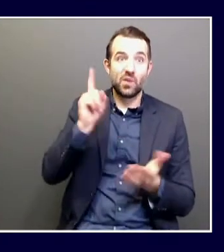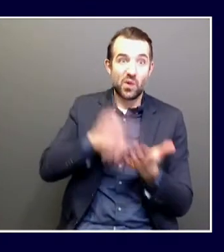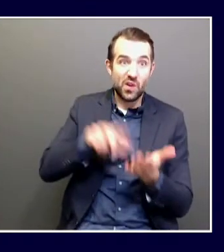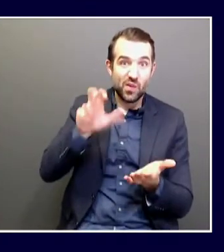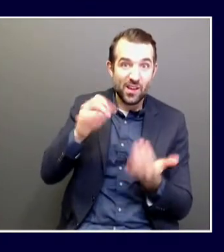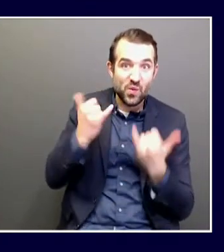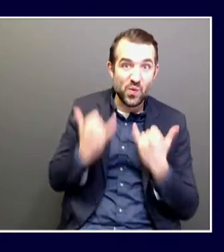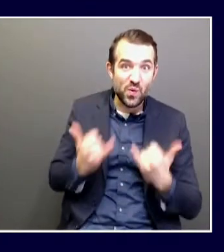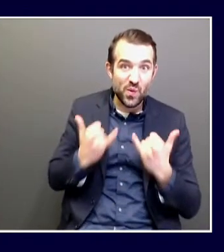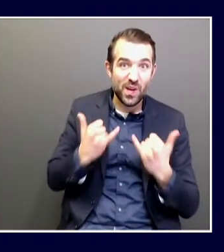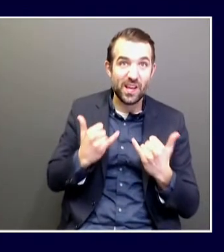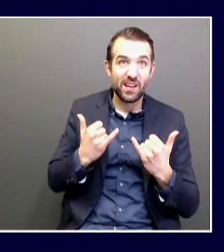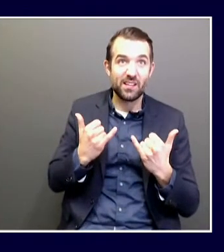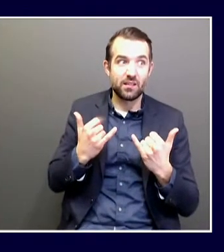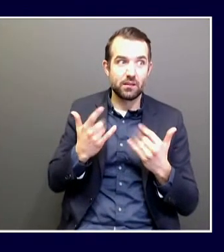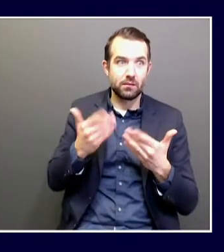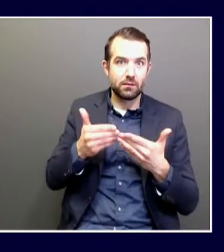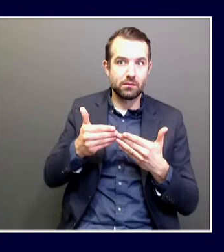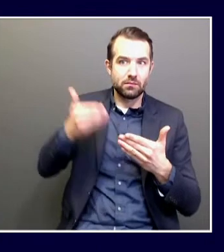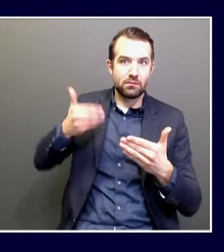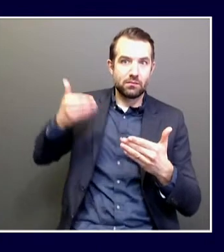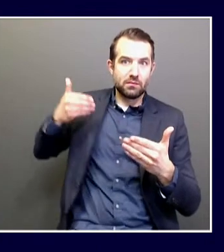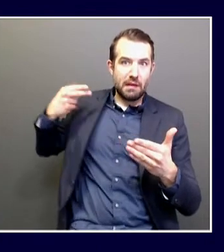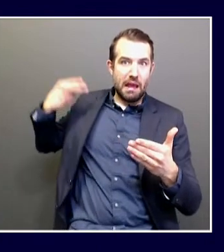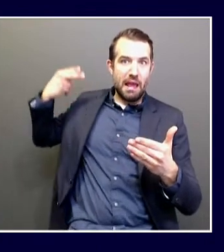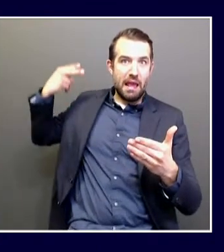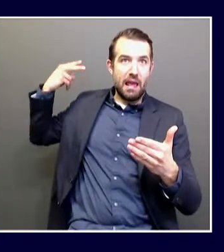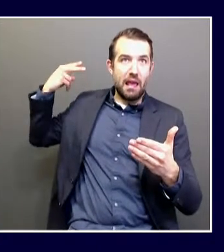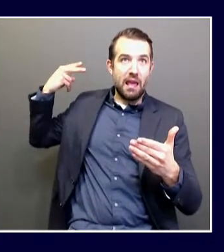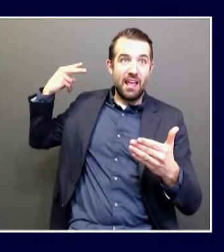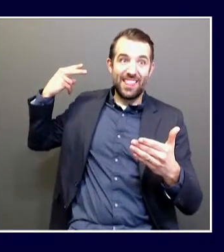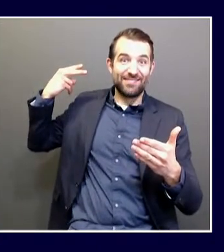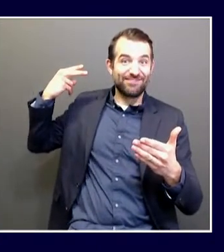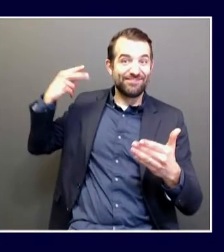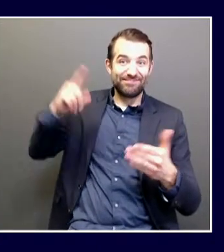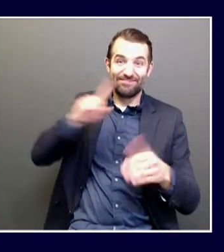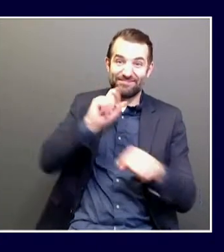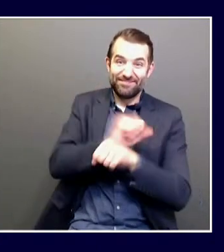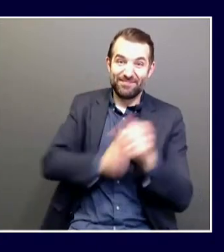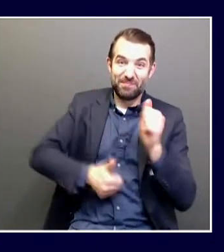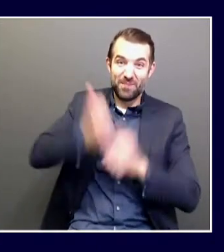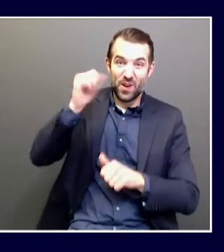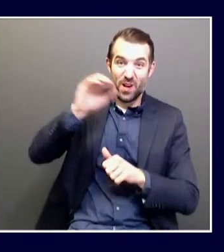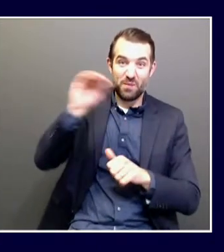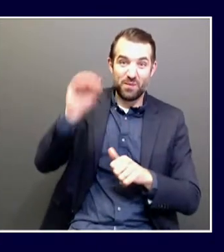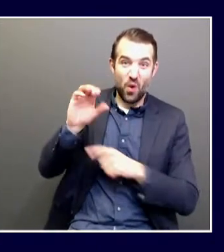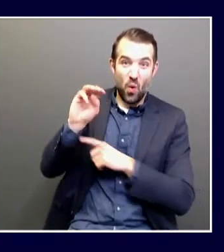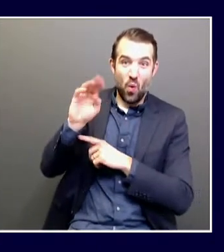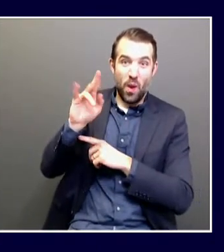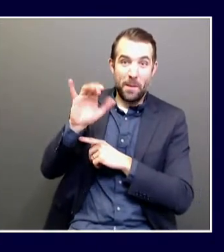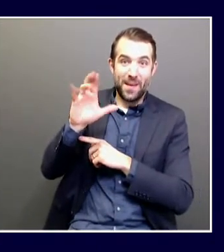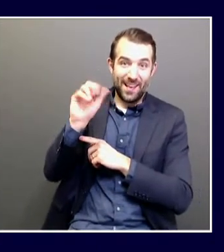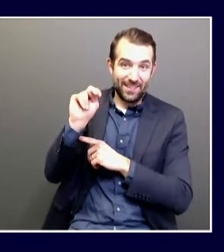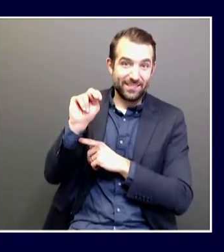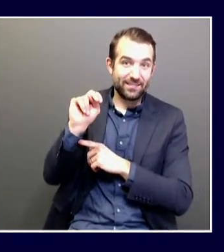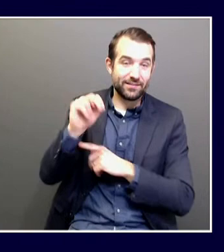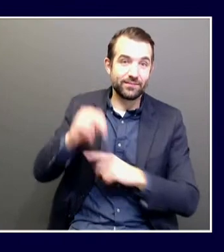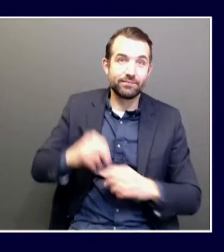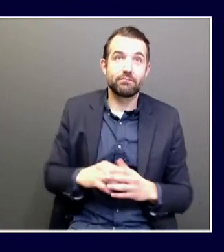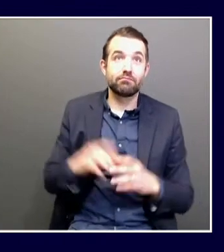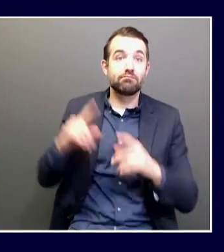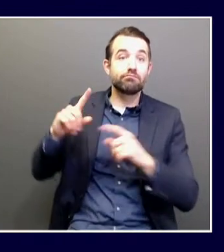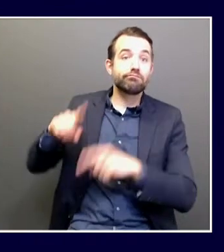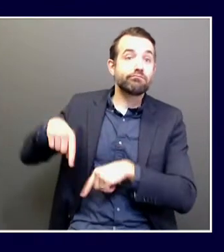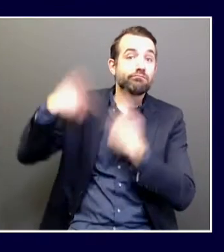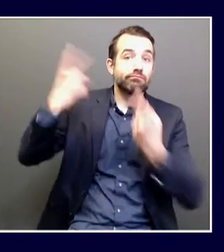still officially at 8.75% of all positives in the state being Omicron, we know